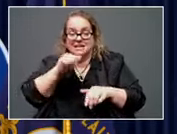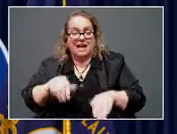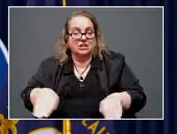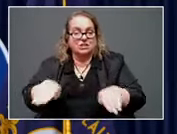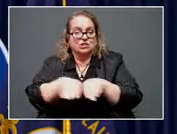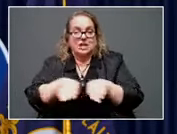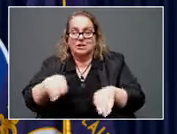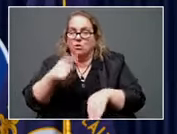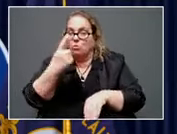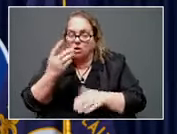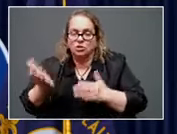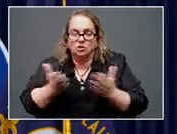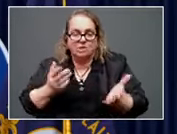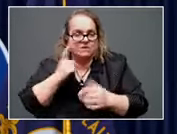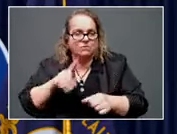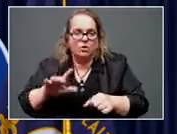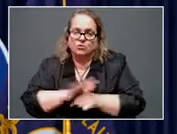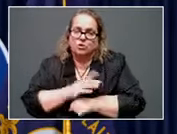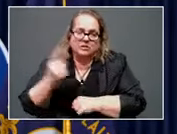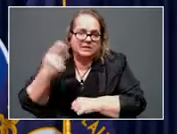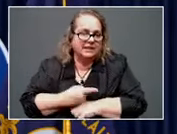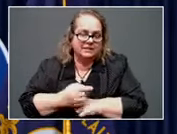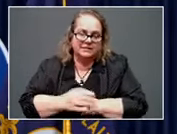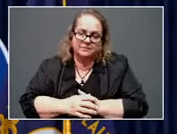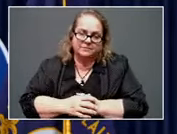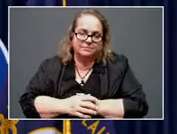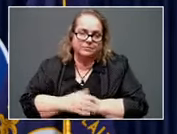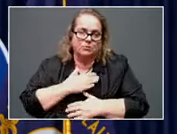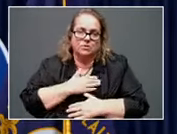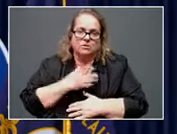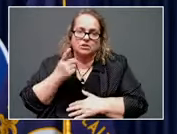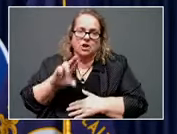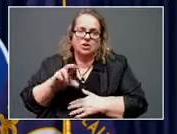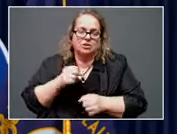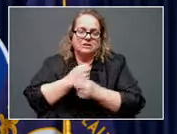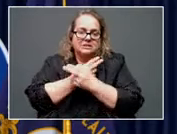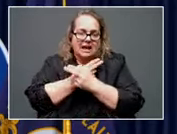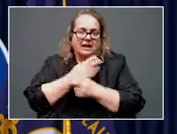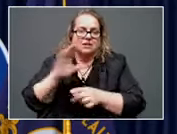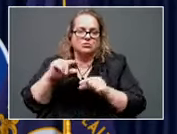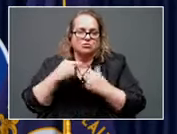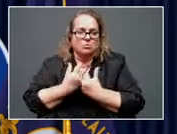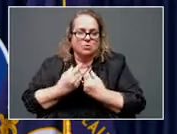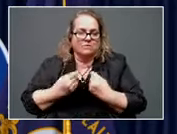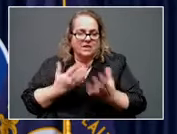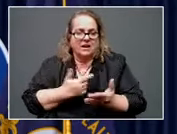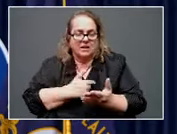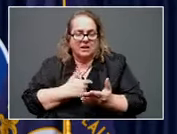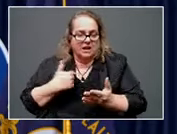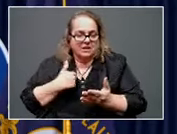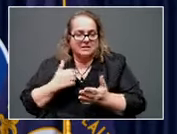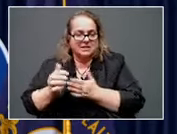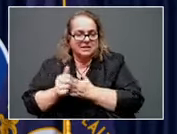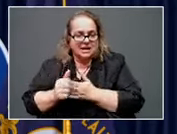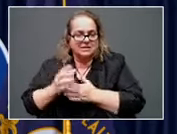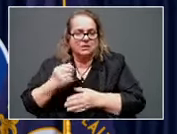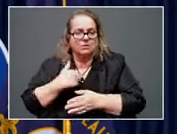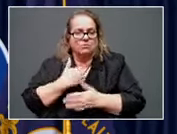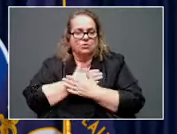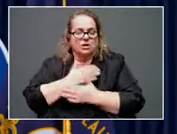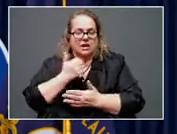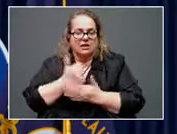one full day. Appreciate Dr. Stack and his group providing the guidance, and appreciate everybody hanging